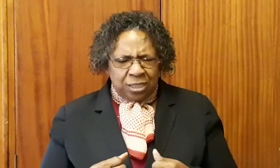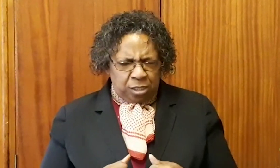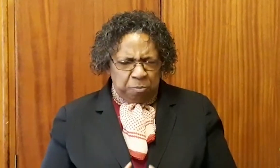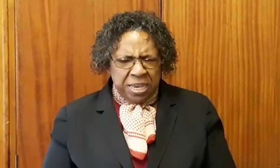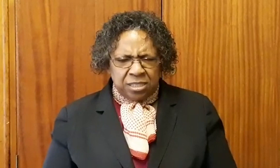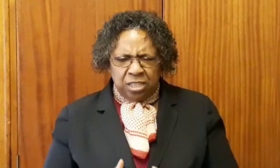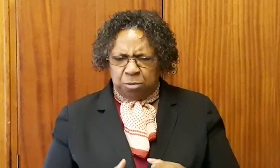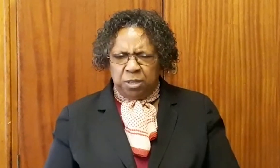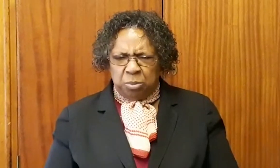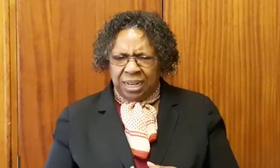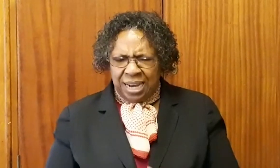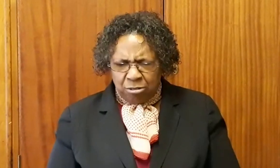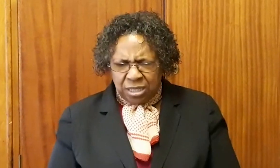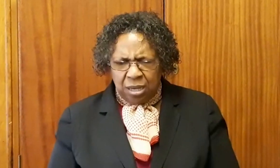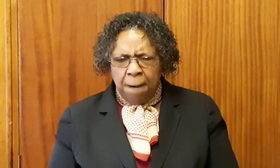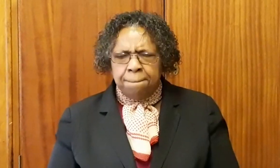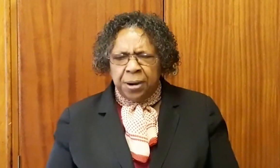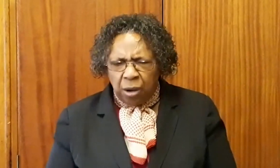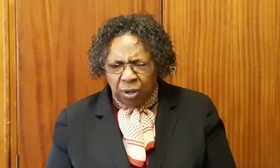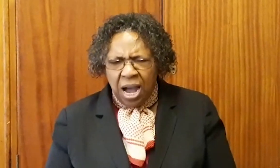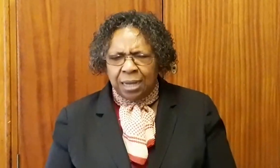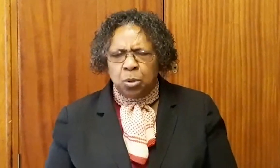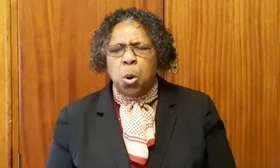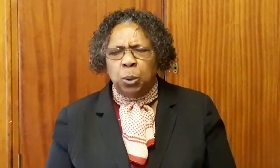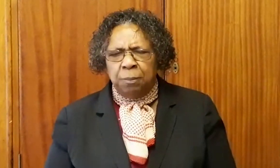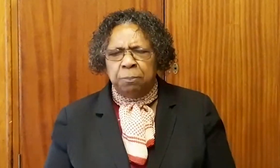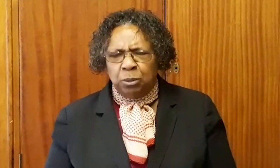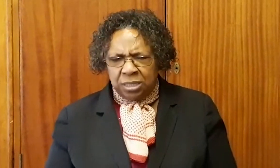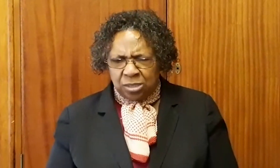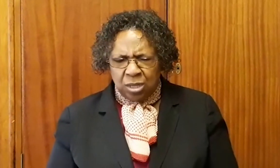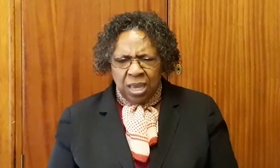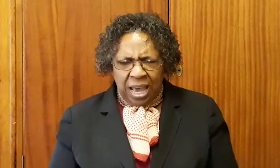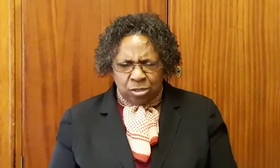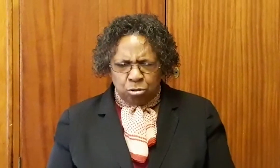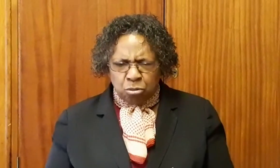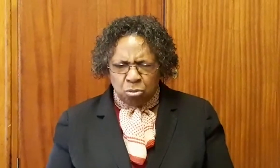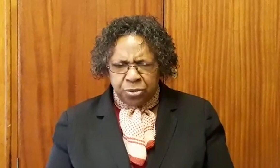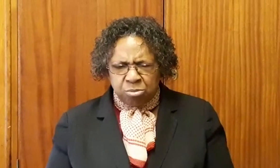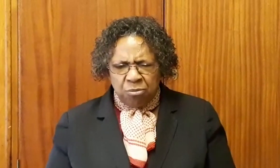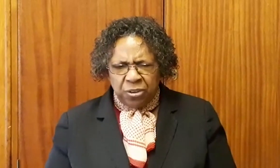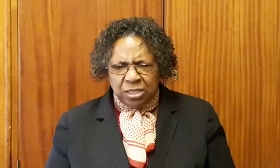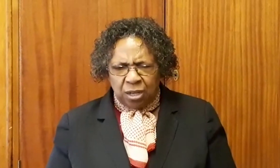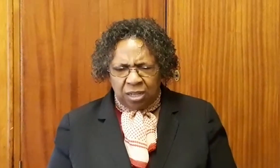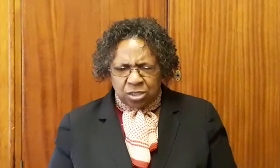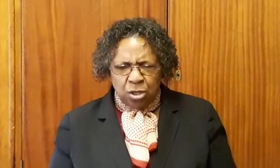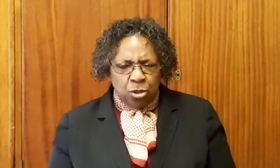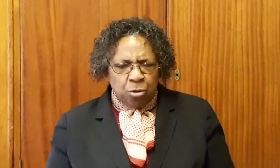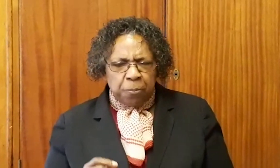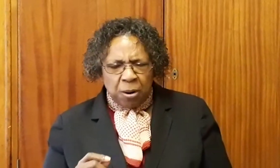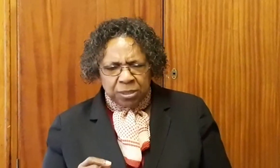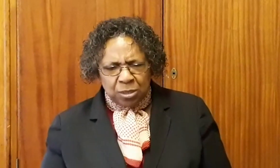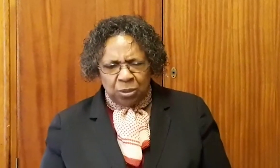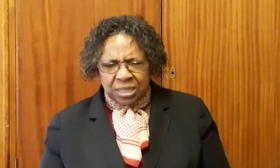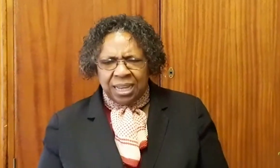that he speaks with clarity, power, and holy boldness. As the truth is revealed to us,